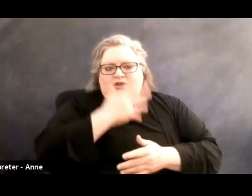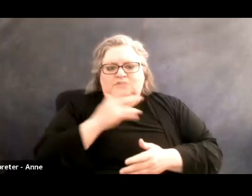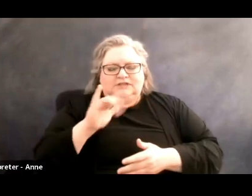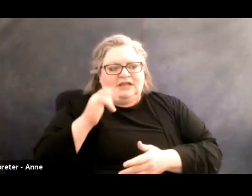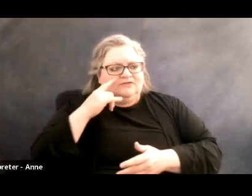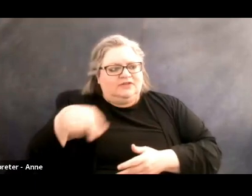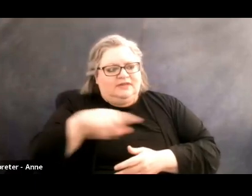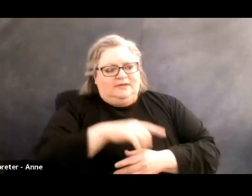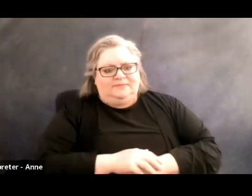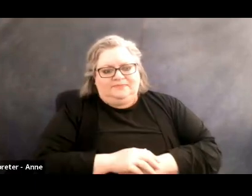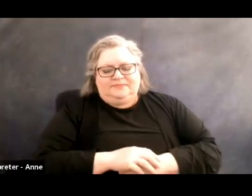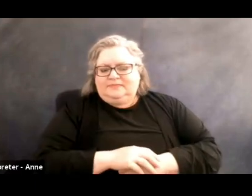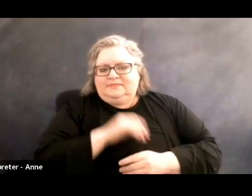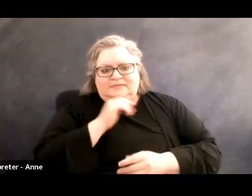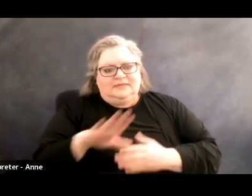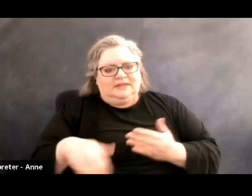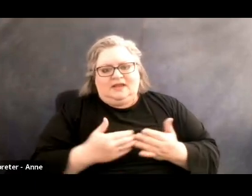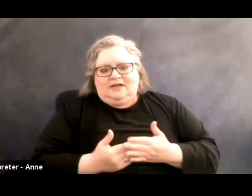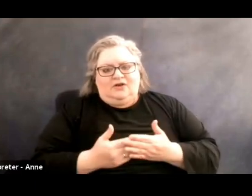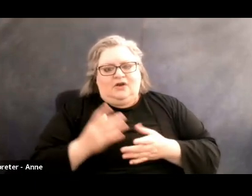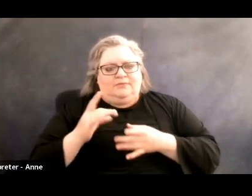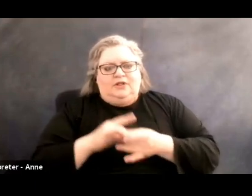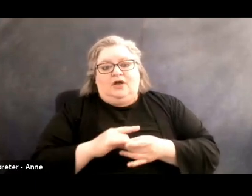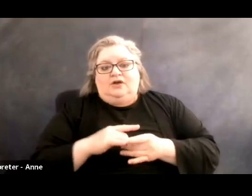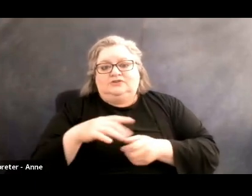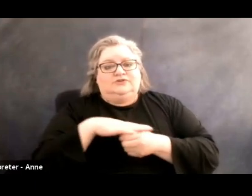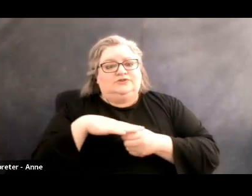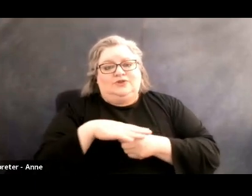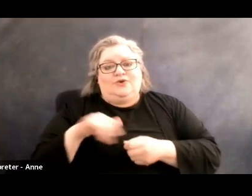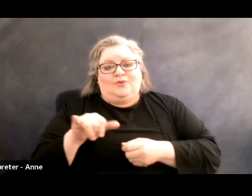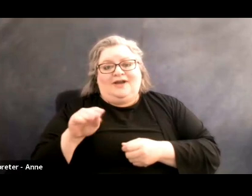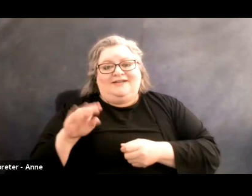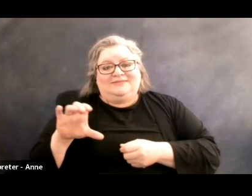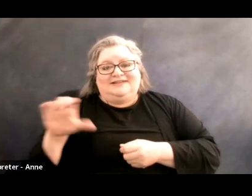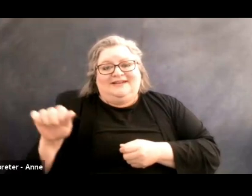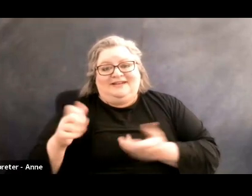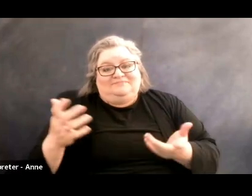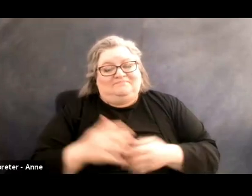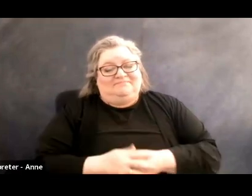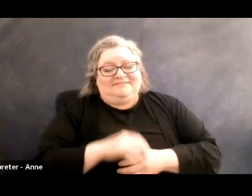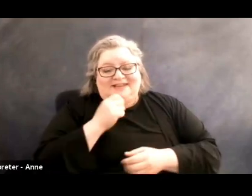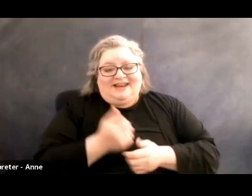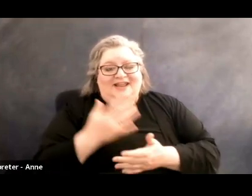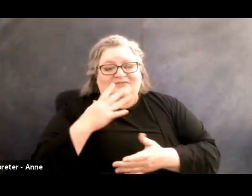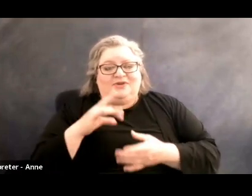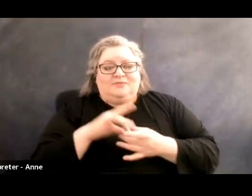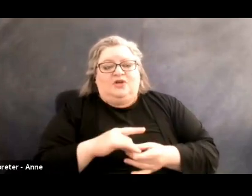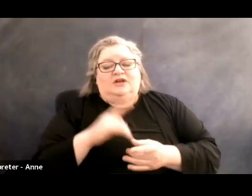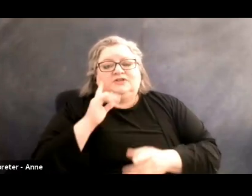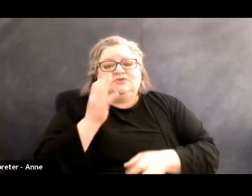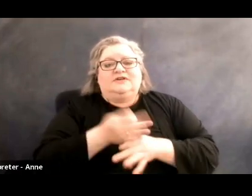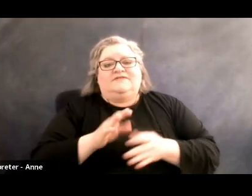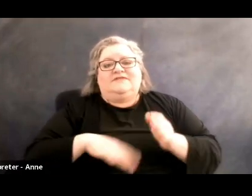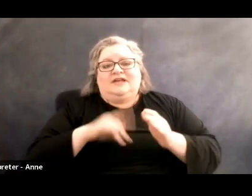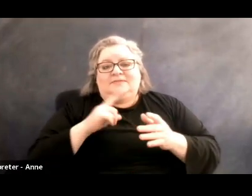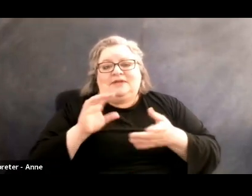them? Not everybody belongs to the local YMCA. Not everybody belongs to a faith-based community. But how do